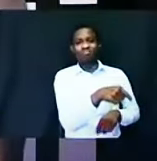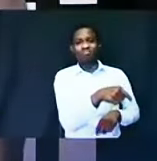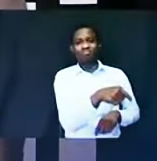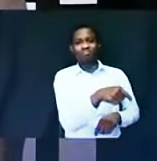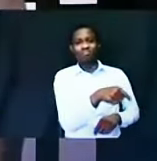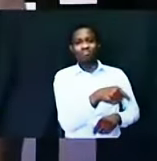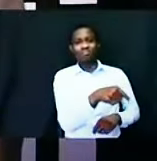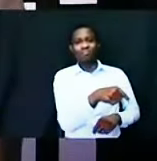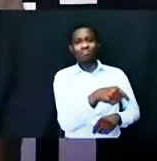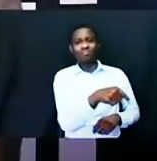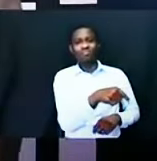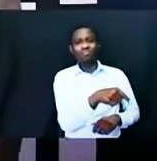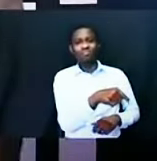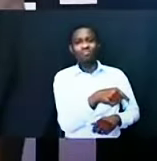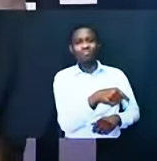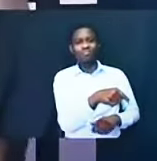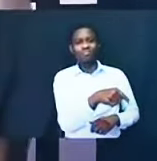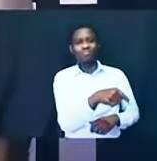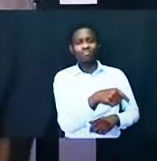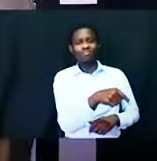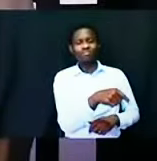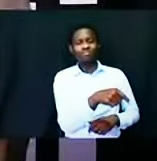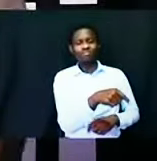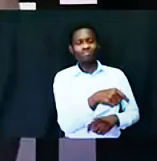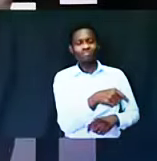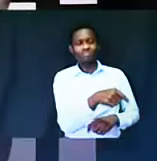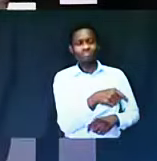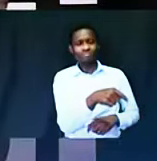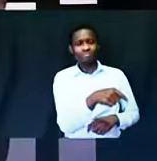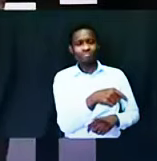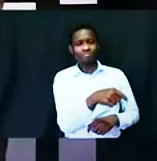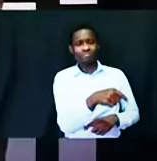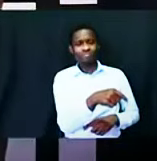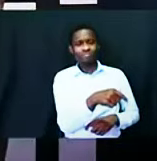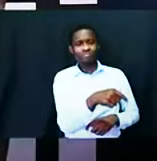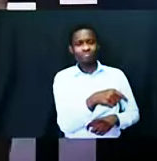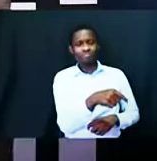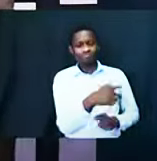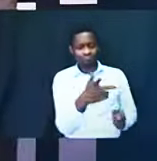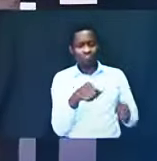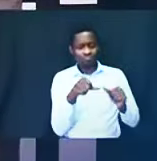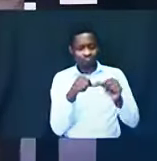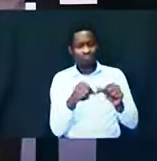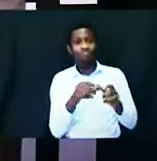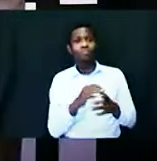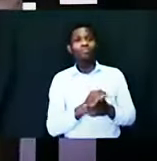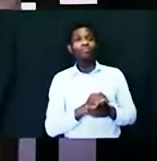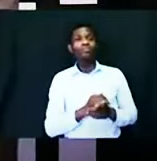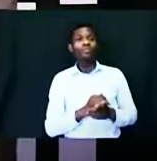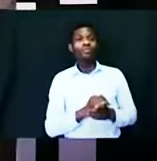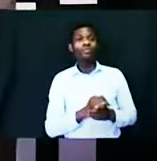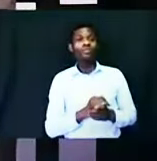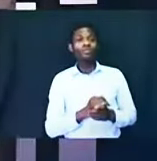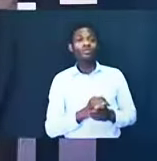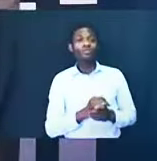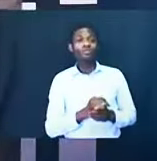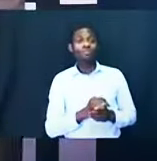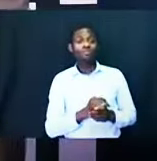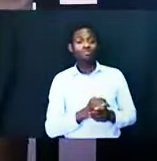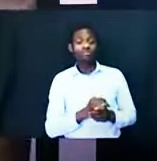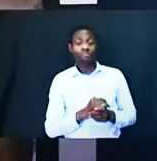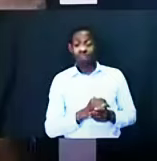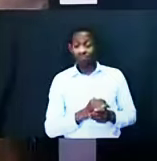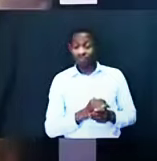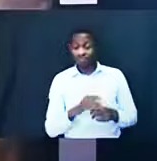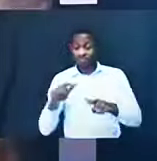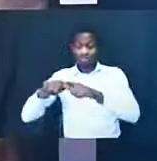"Jew for our Berea, no, what they abrabosron kon abba." Now let's continue. For they received the message